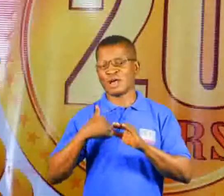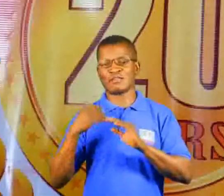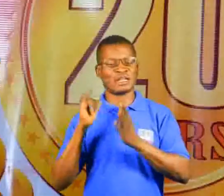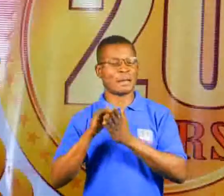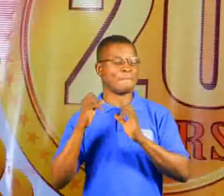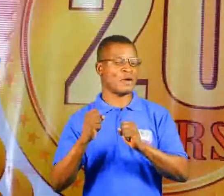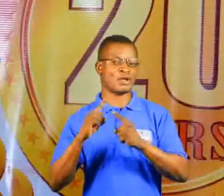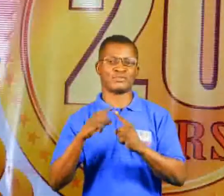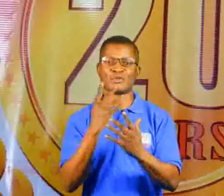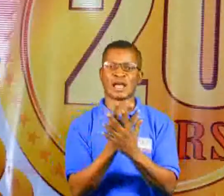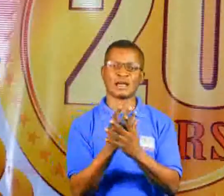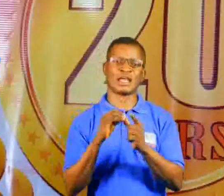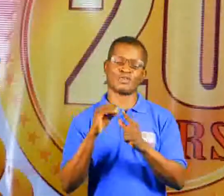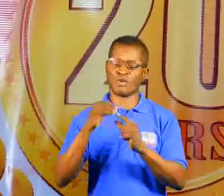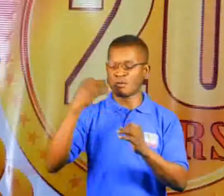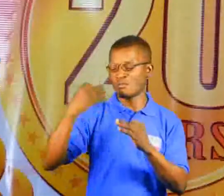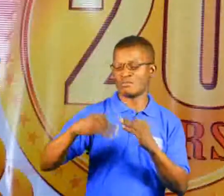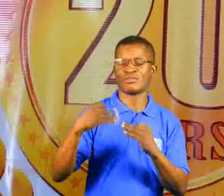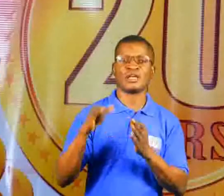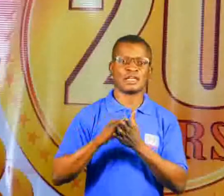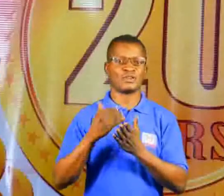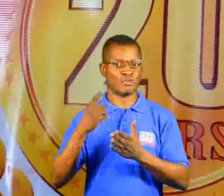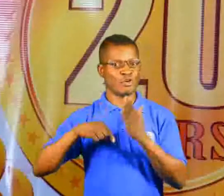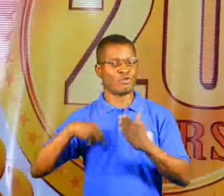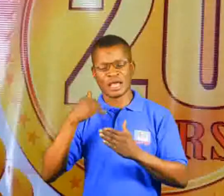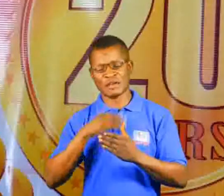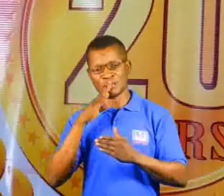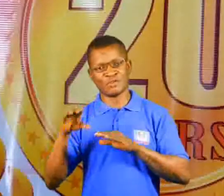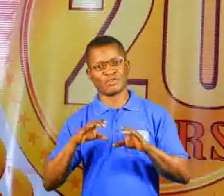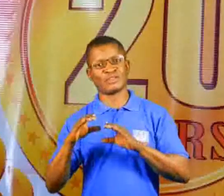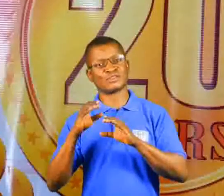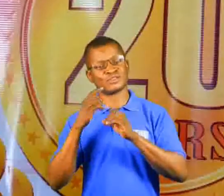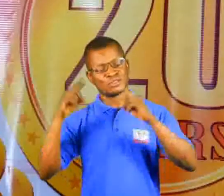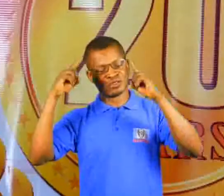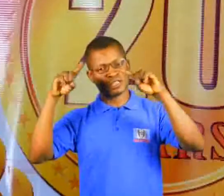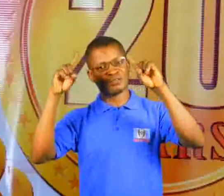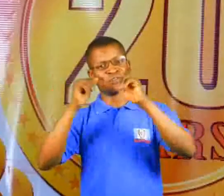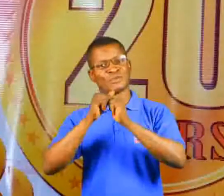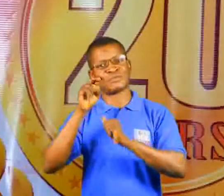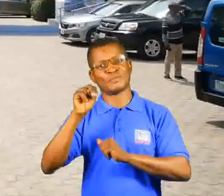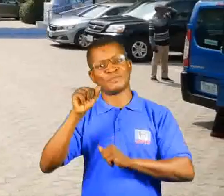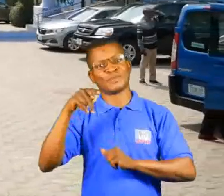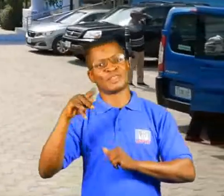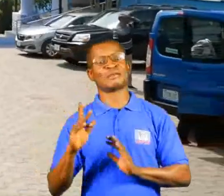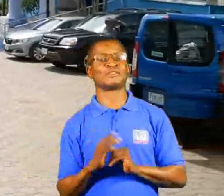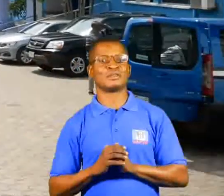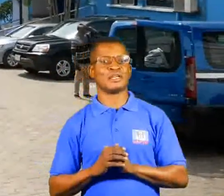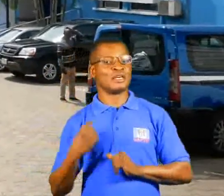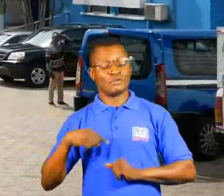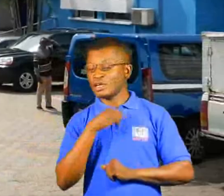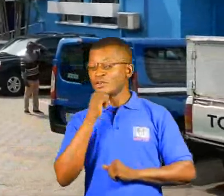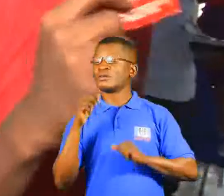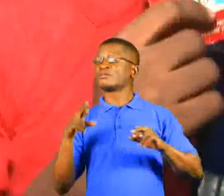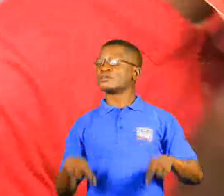capacity to arrest or to prosecute. And that we have been doing with NAPTIP successfully.